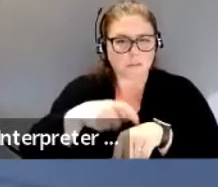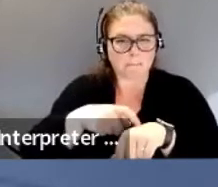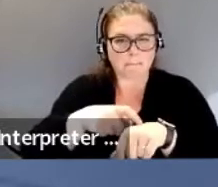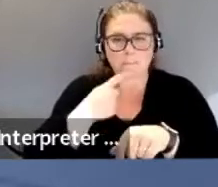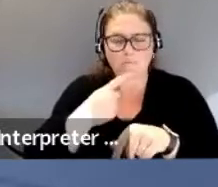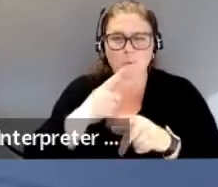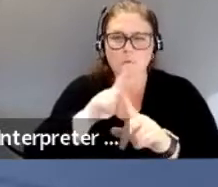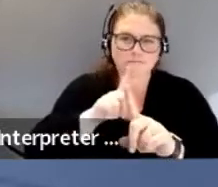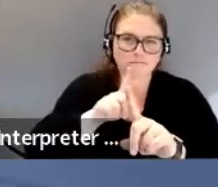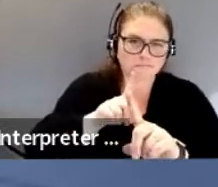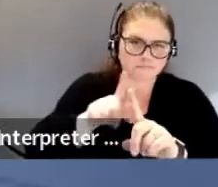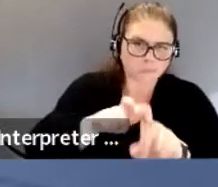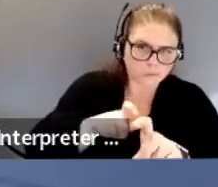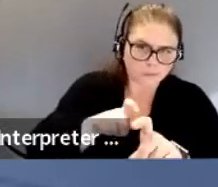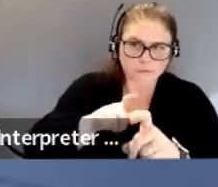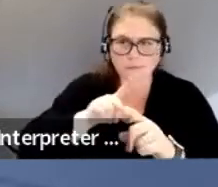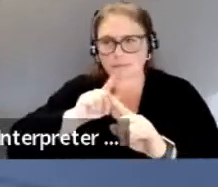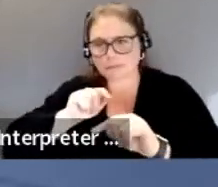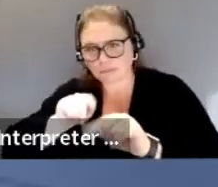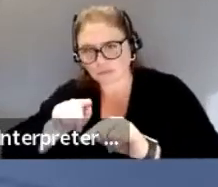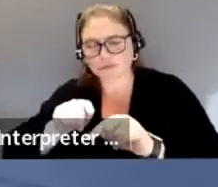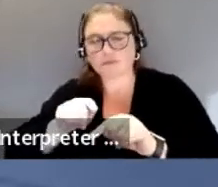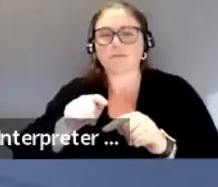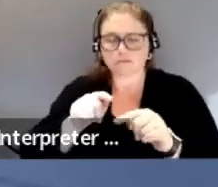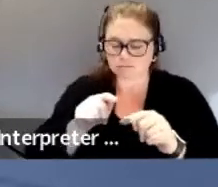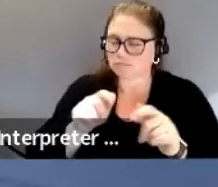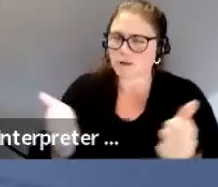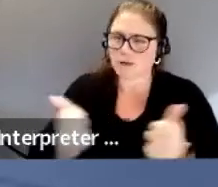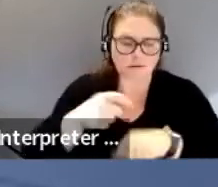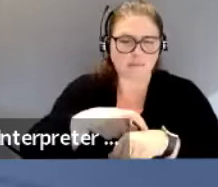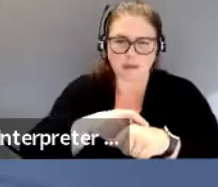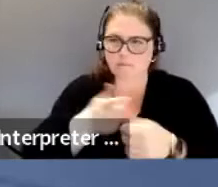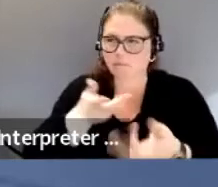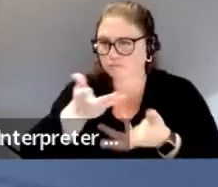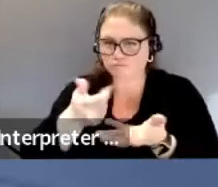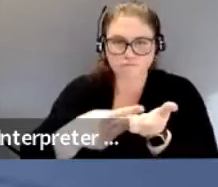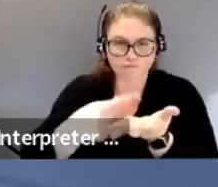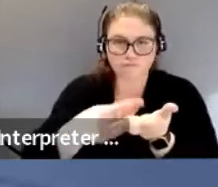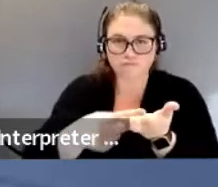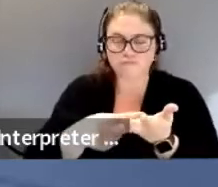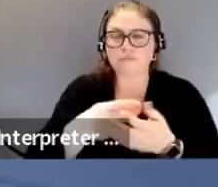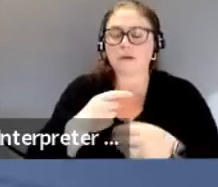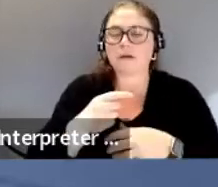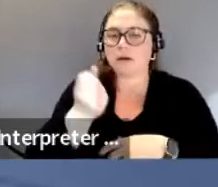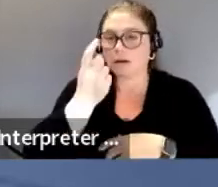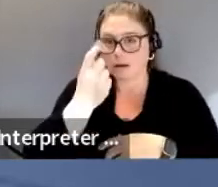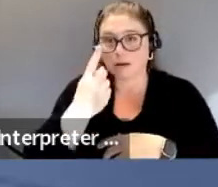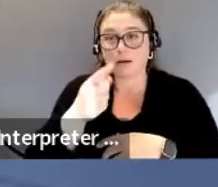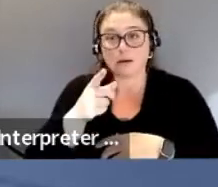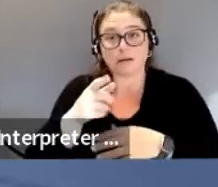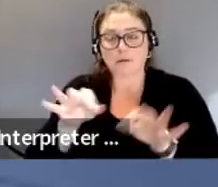of today's session as well. So lots of time for discussion and questions, but definitely ask them in the chat if you have